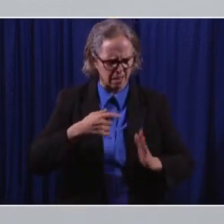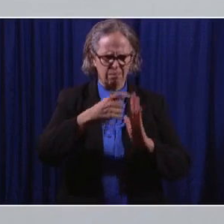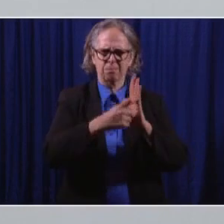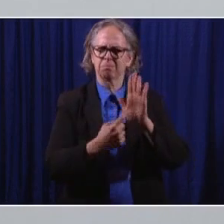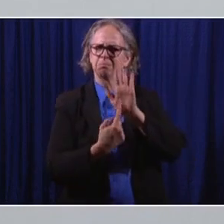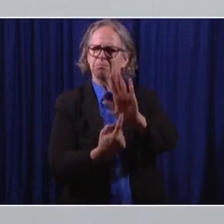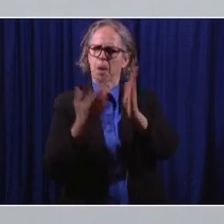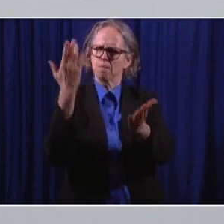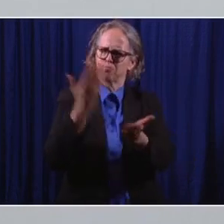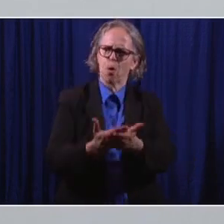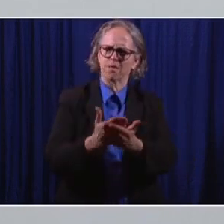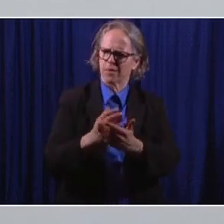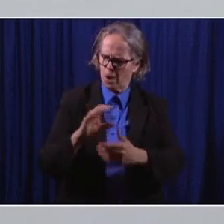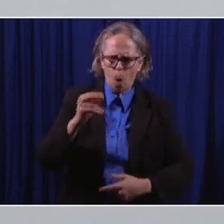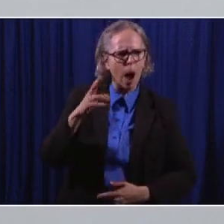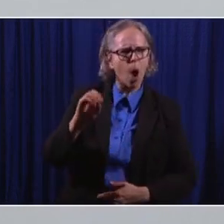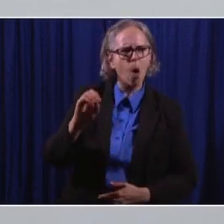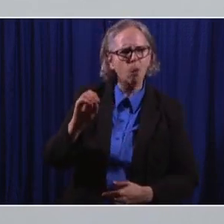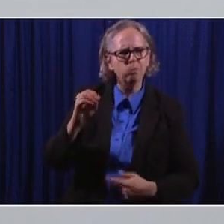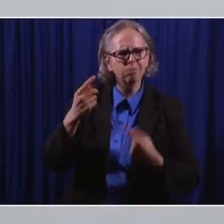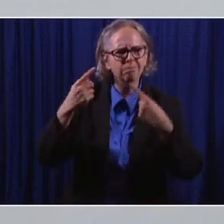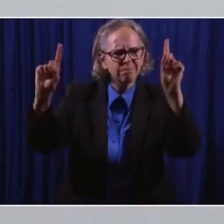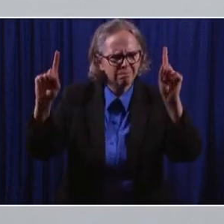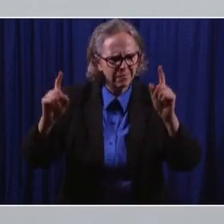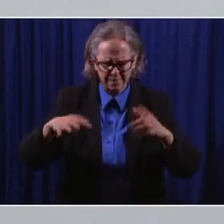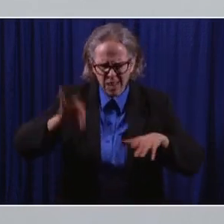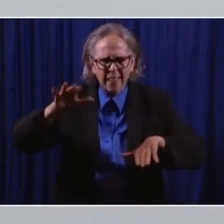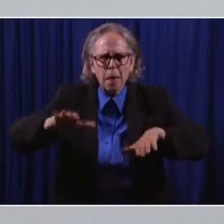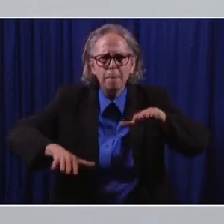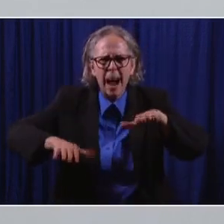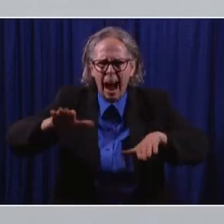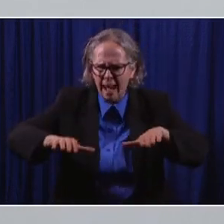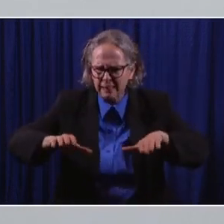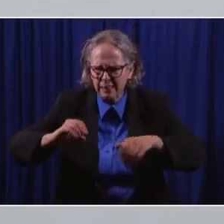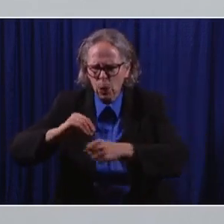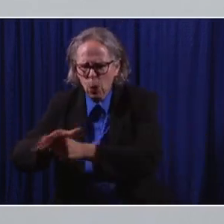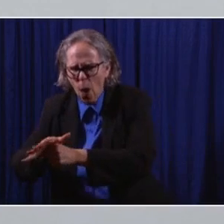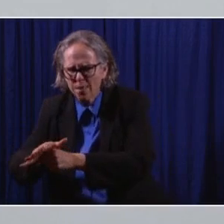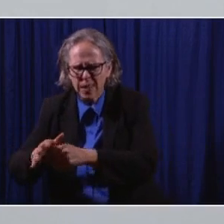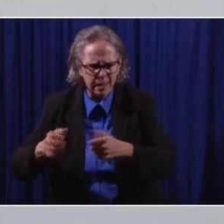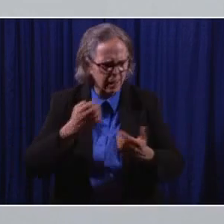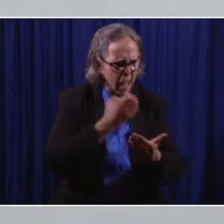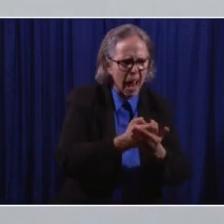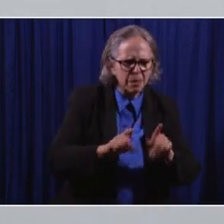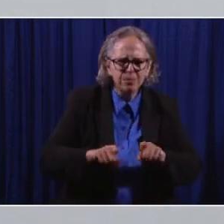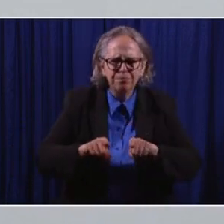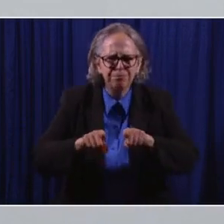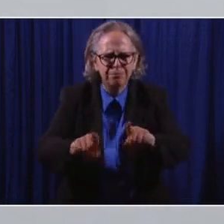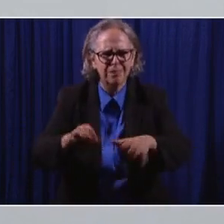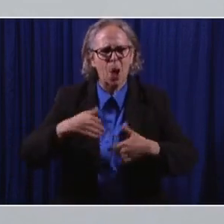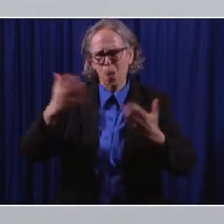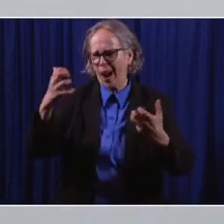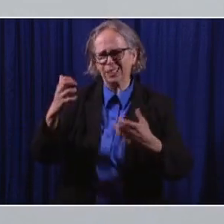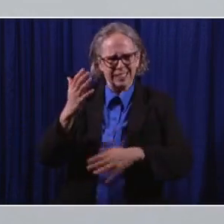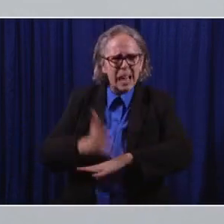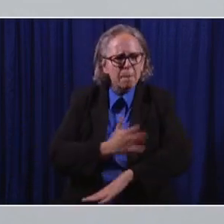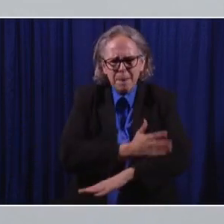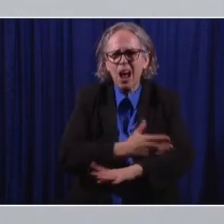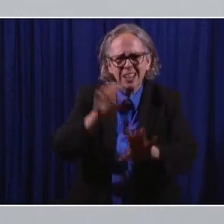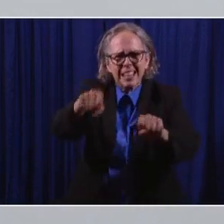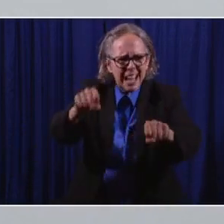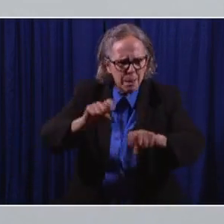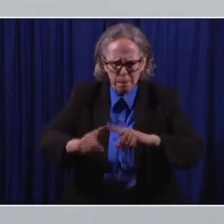We know we always push every day, and I know you lead this, Governor. It's like we want to get better on all of these fronts. But I do want